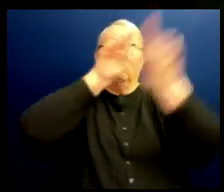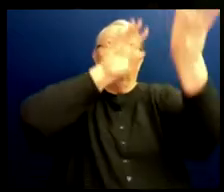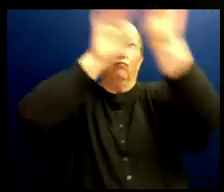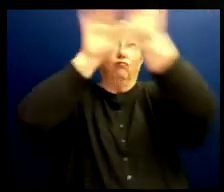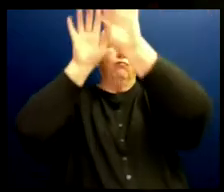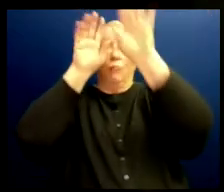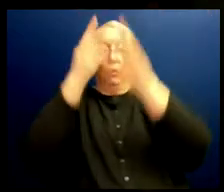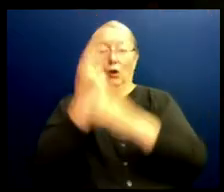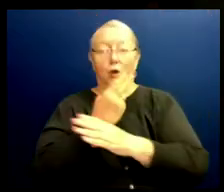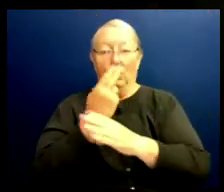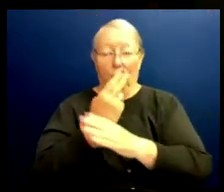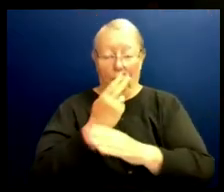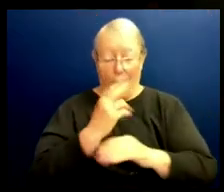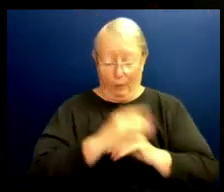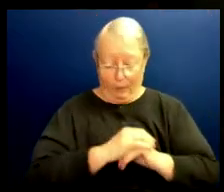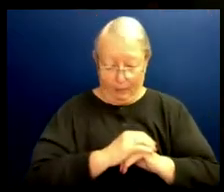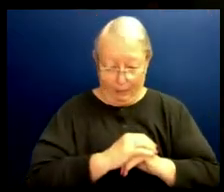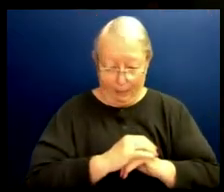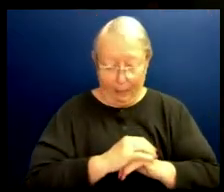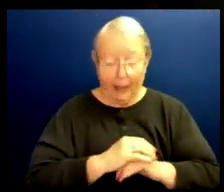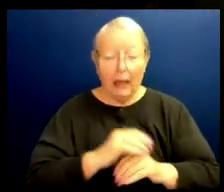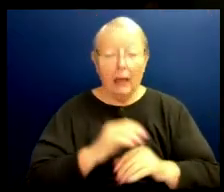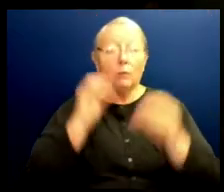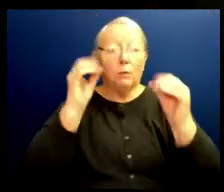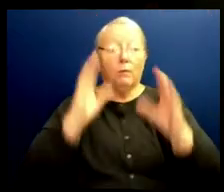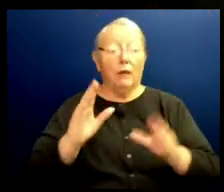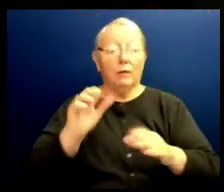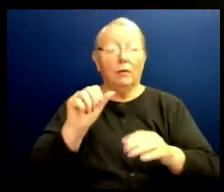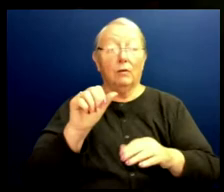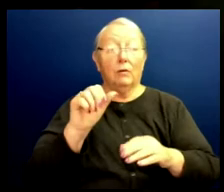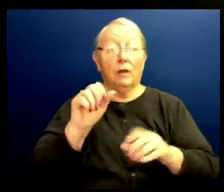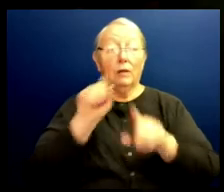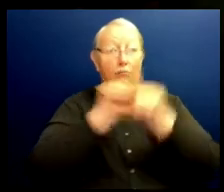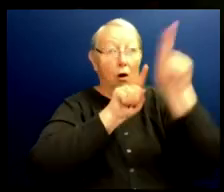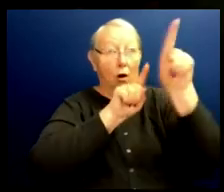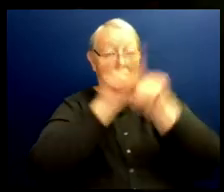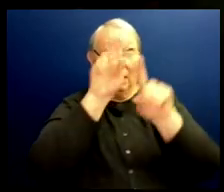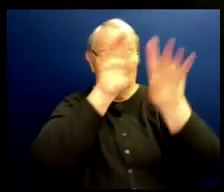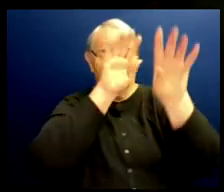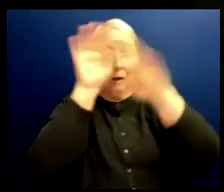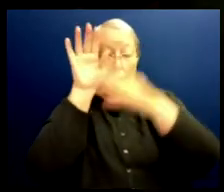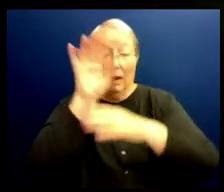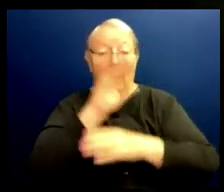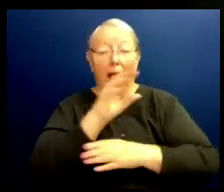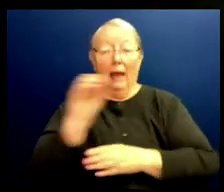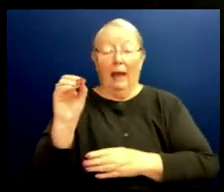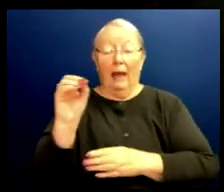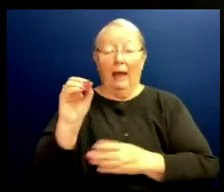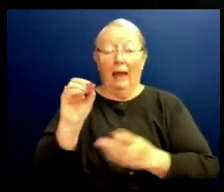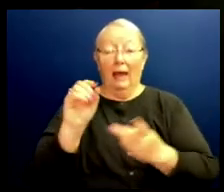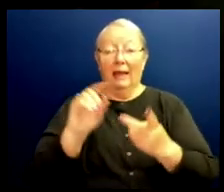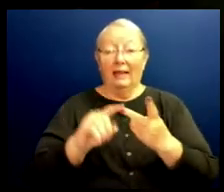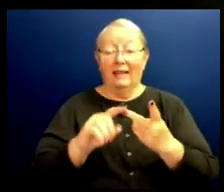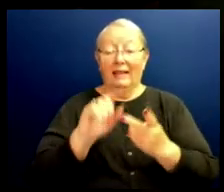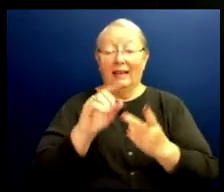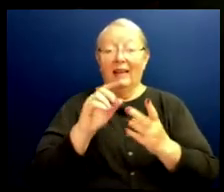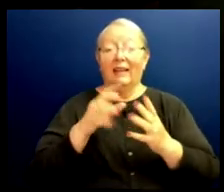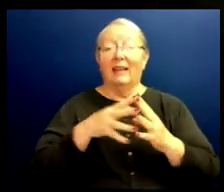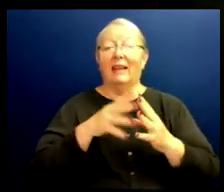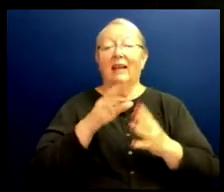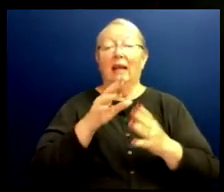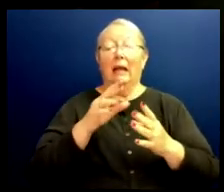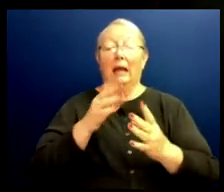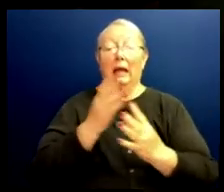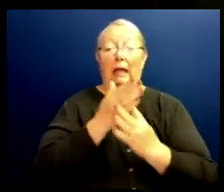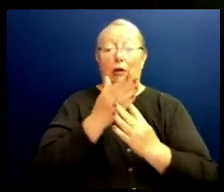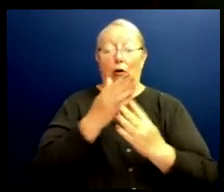professor of astronomy at the University of Arizona and was the director of Cerro Tololo Inter-American Observatory. As the